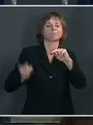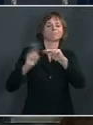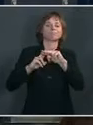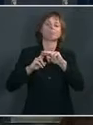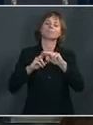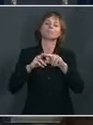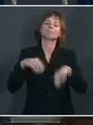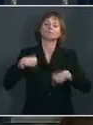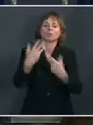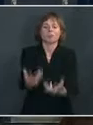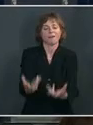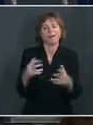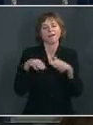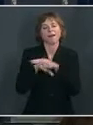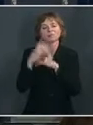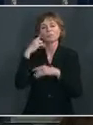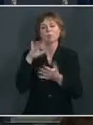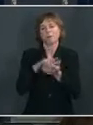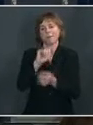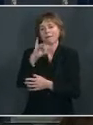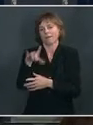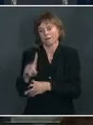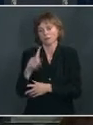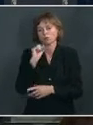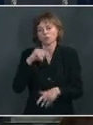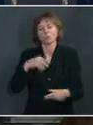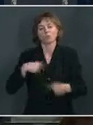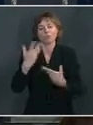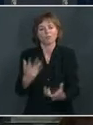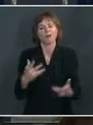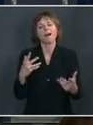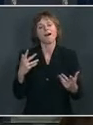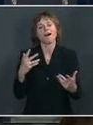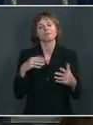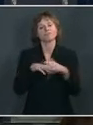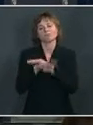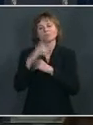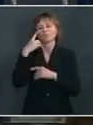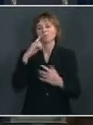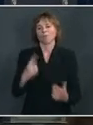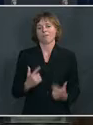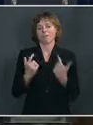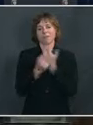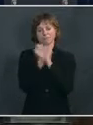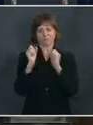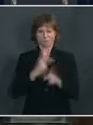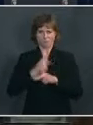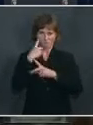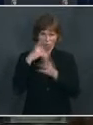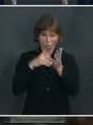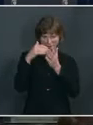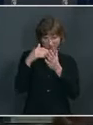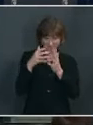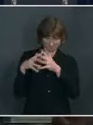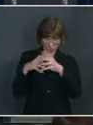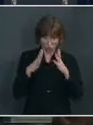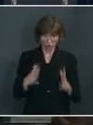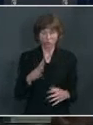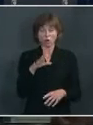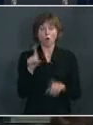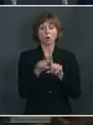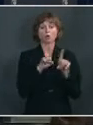continue to provide access to life-saving care for millions of Americans. As a result, the Department of Health and Human Services will